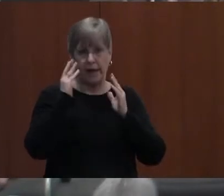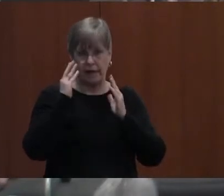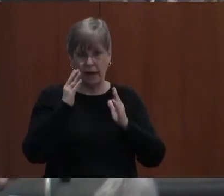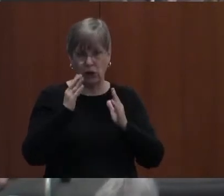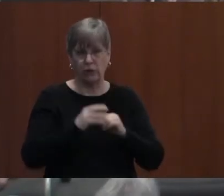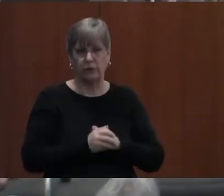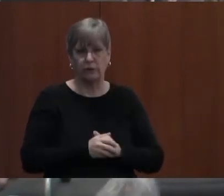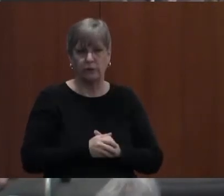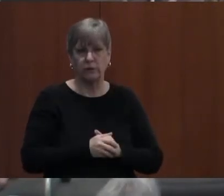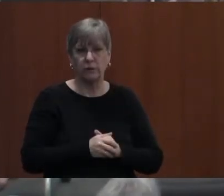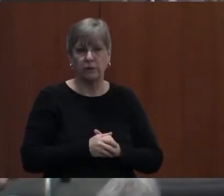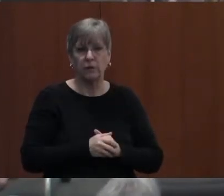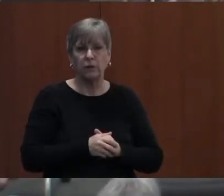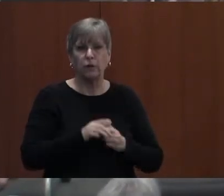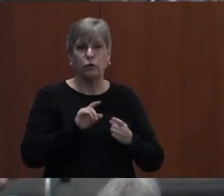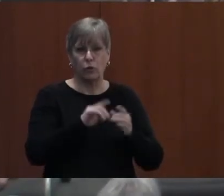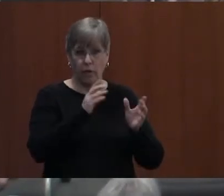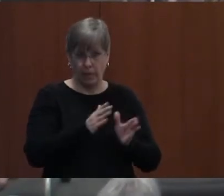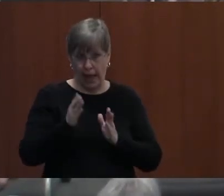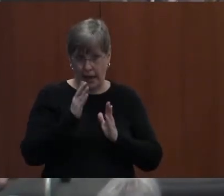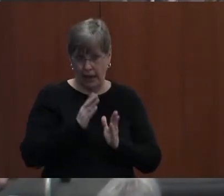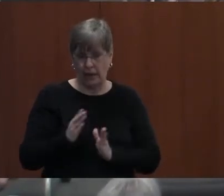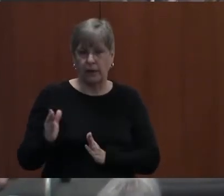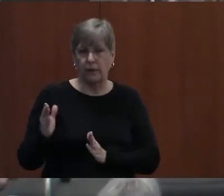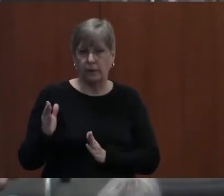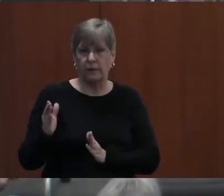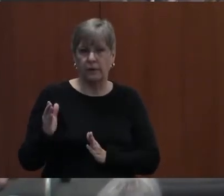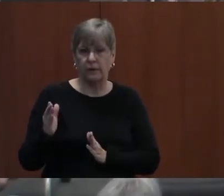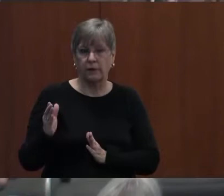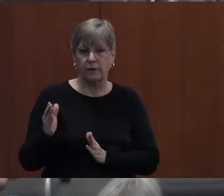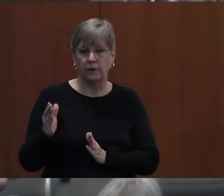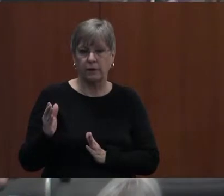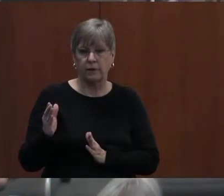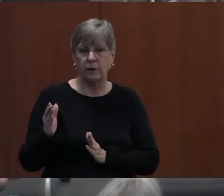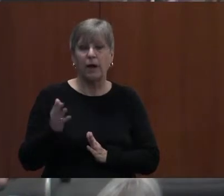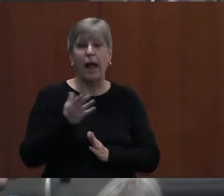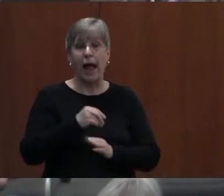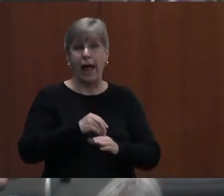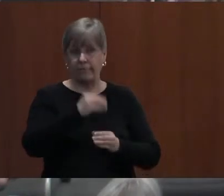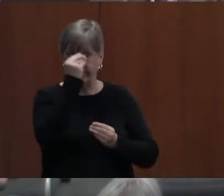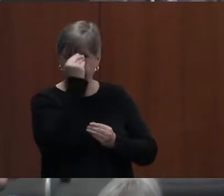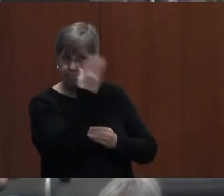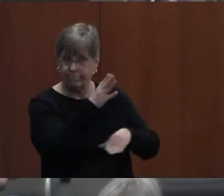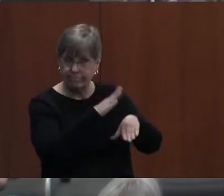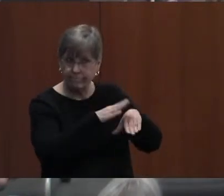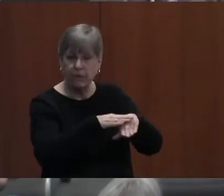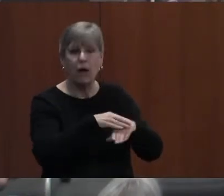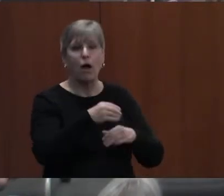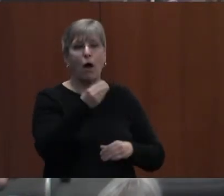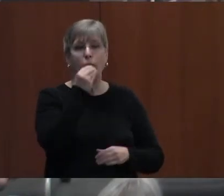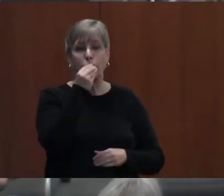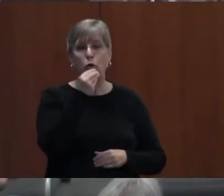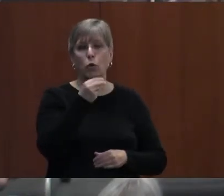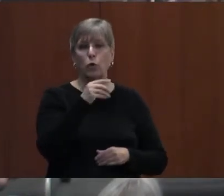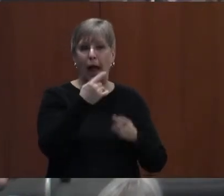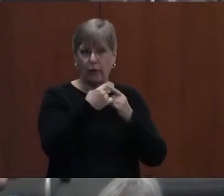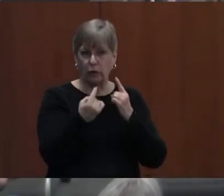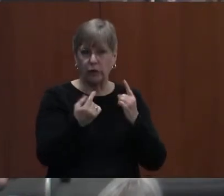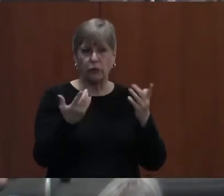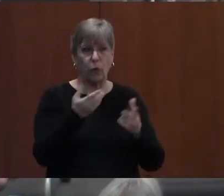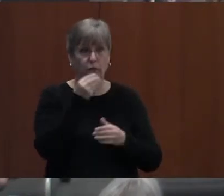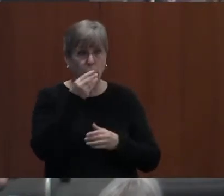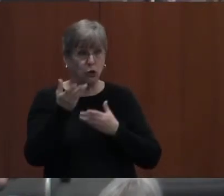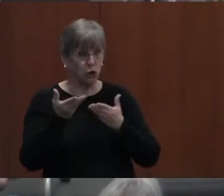attention to the planning of what and the notification of what food allergy foods might be